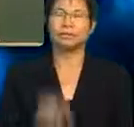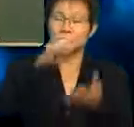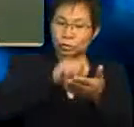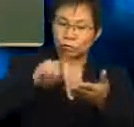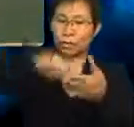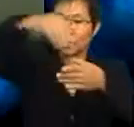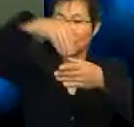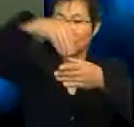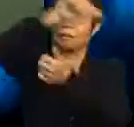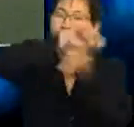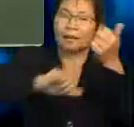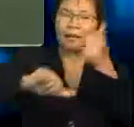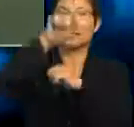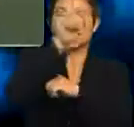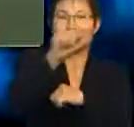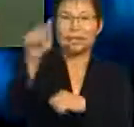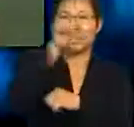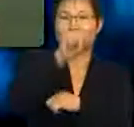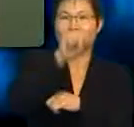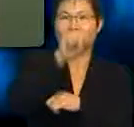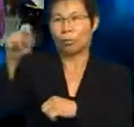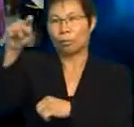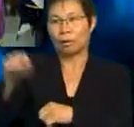E-Y-E-I. Okay, write the word in the air.